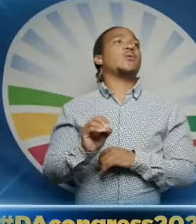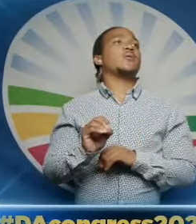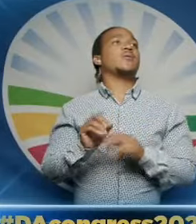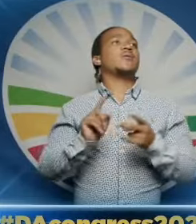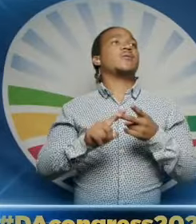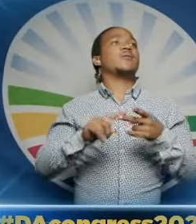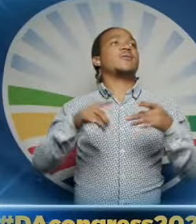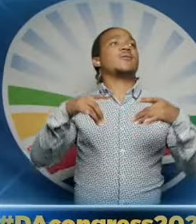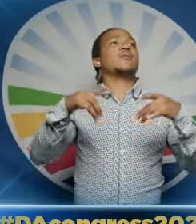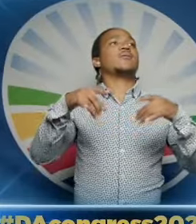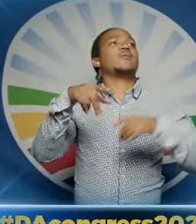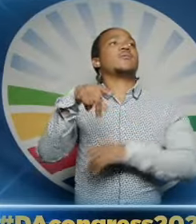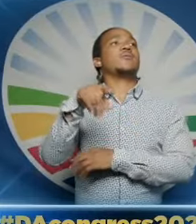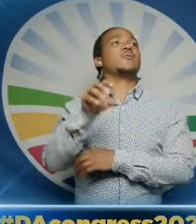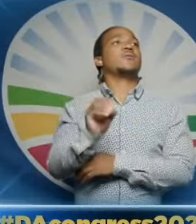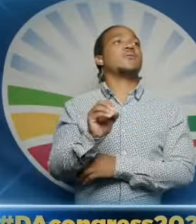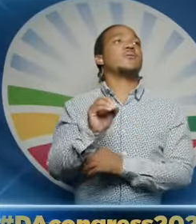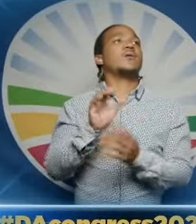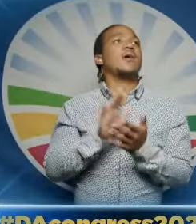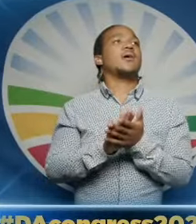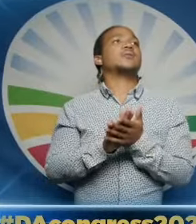I don't think so. Okay,